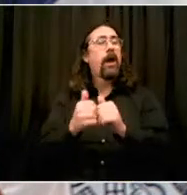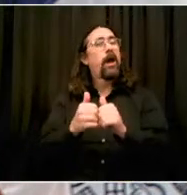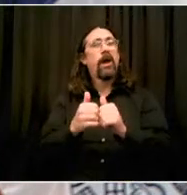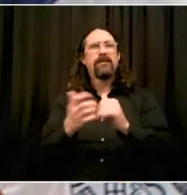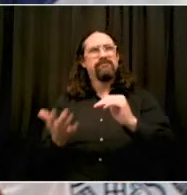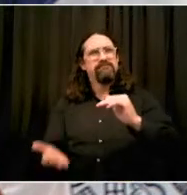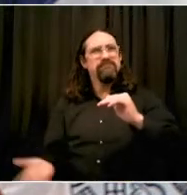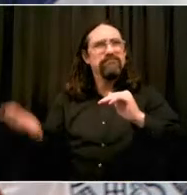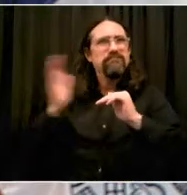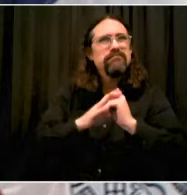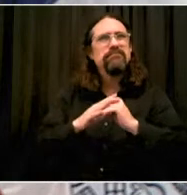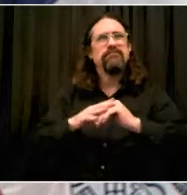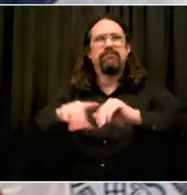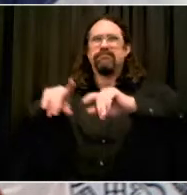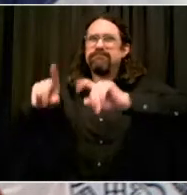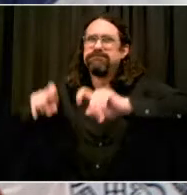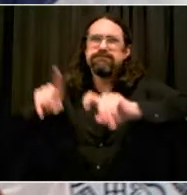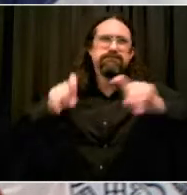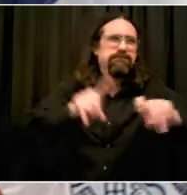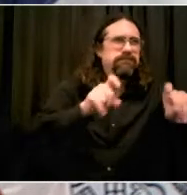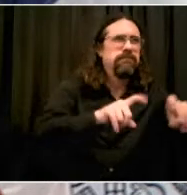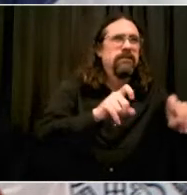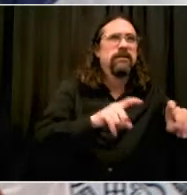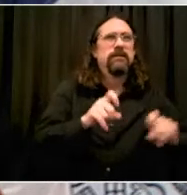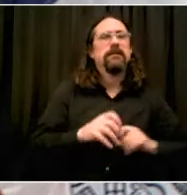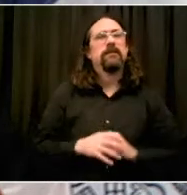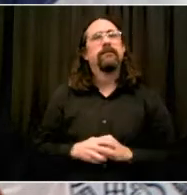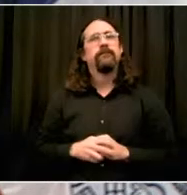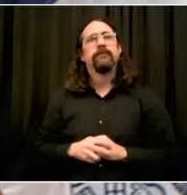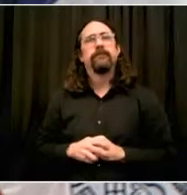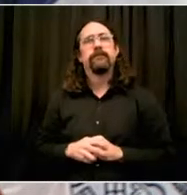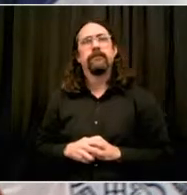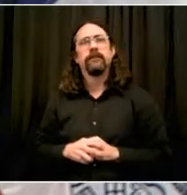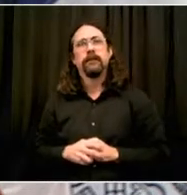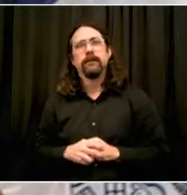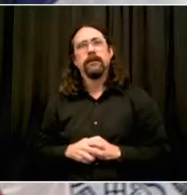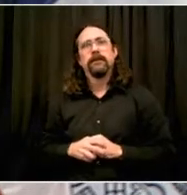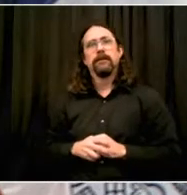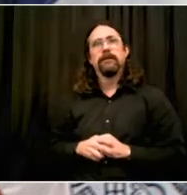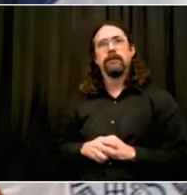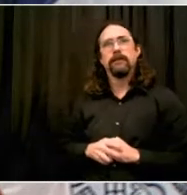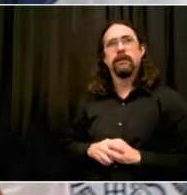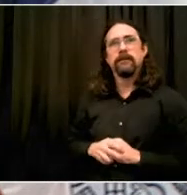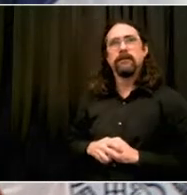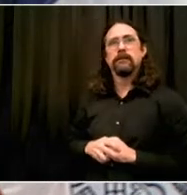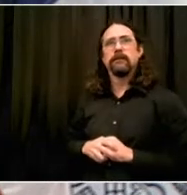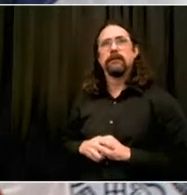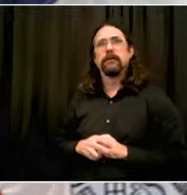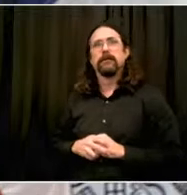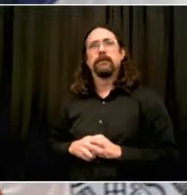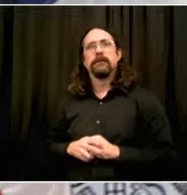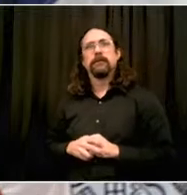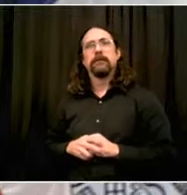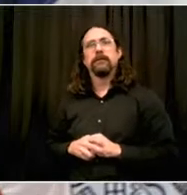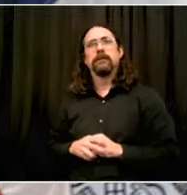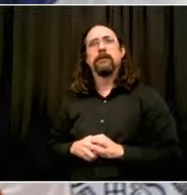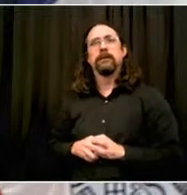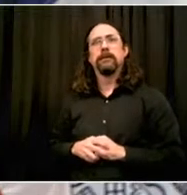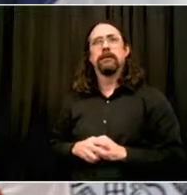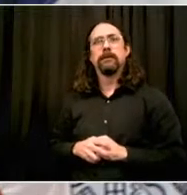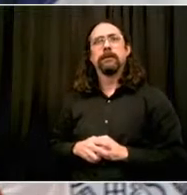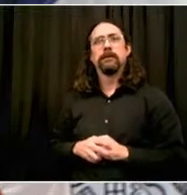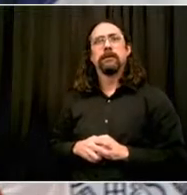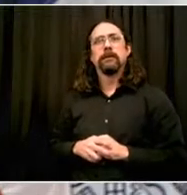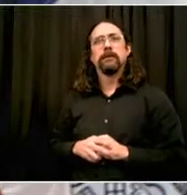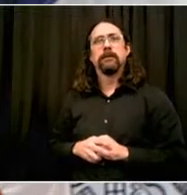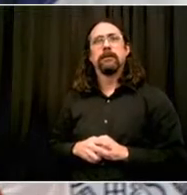to have a testing consent on file so we can test them whenever we need to, because testing is going to become more of the norm,